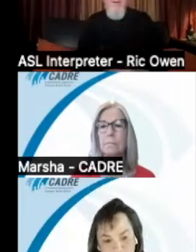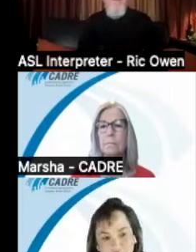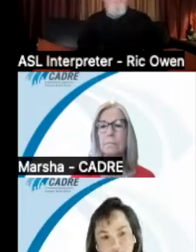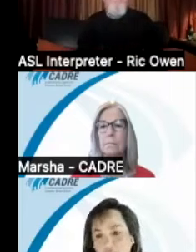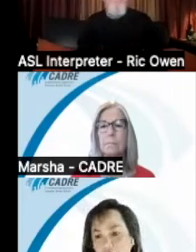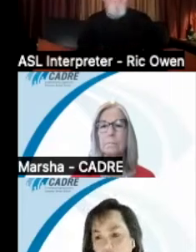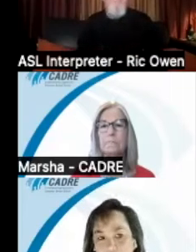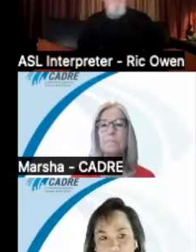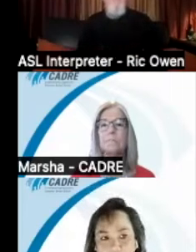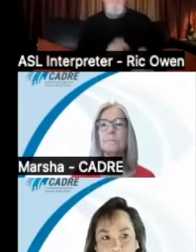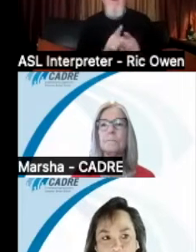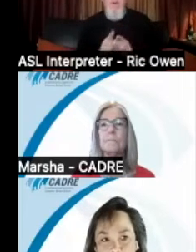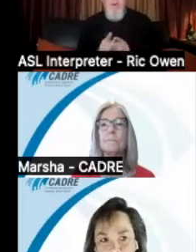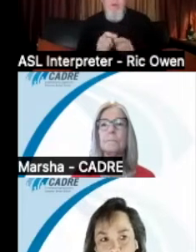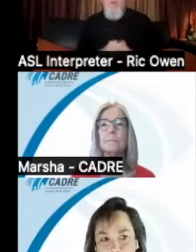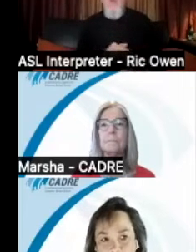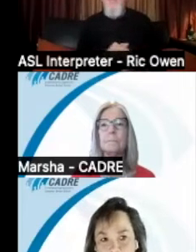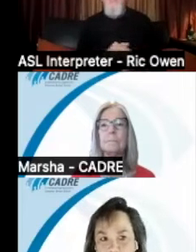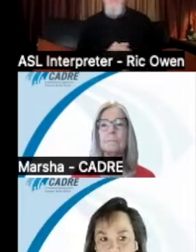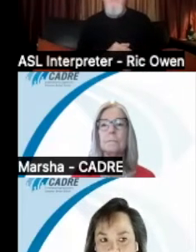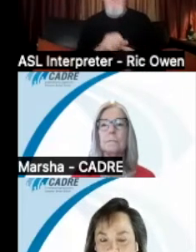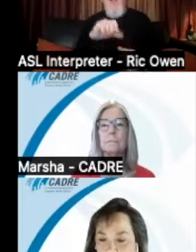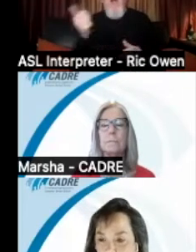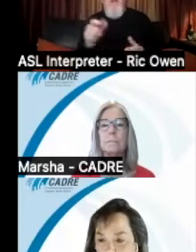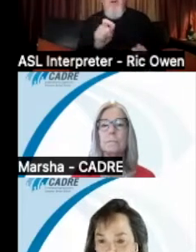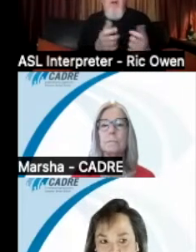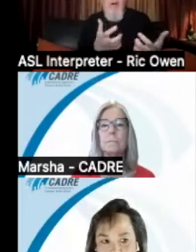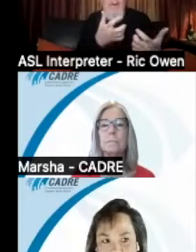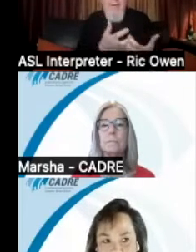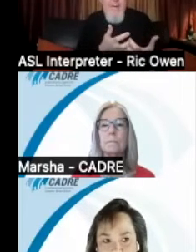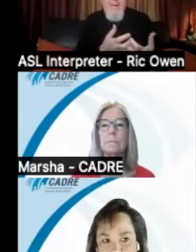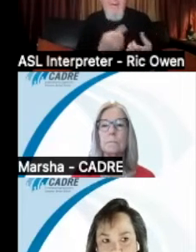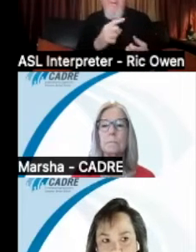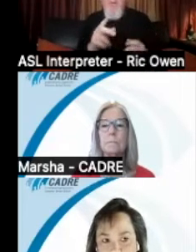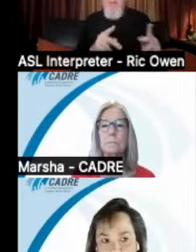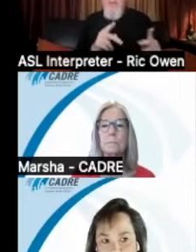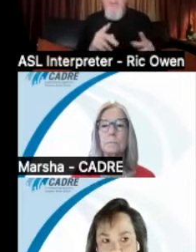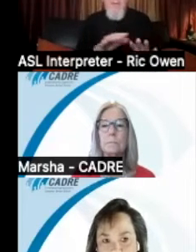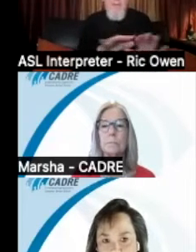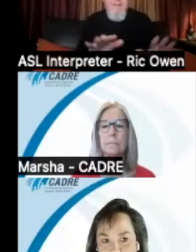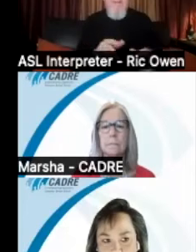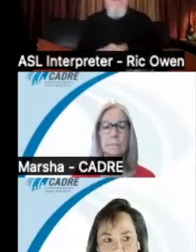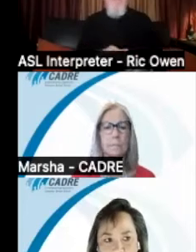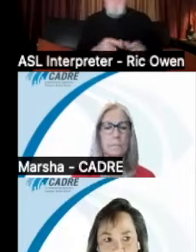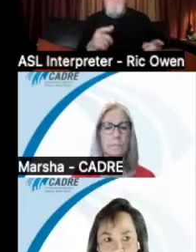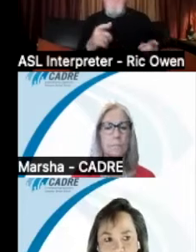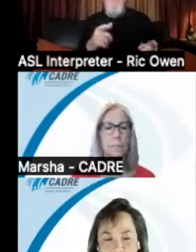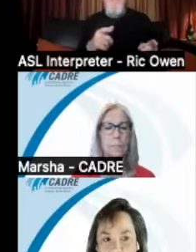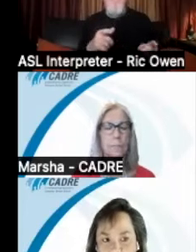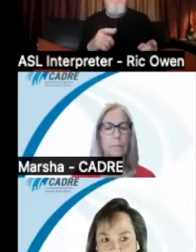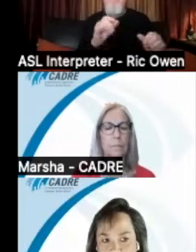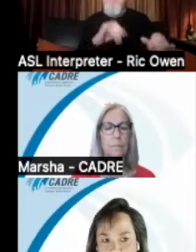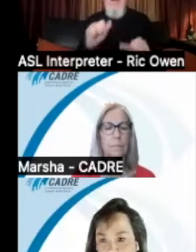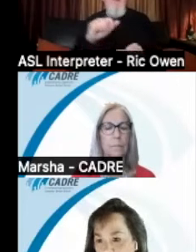Also continuing on, our other accommodations for today's session, we are running, as with all of our